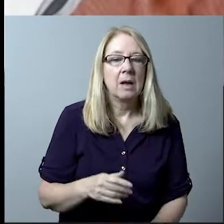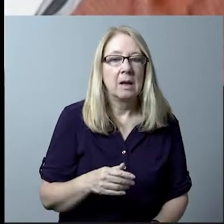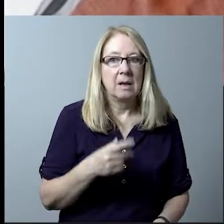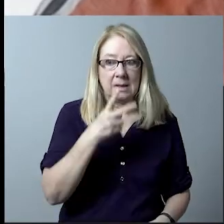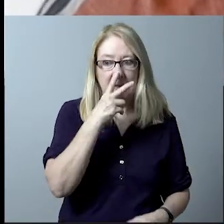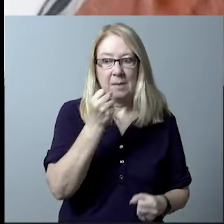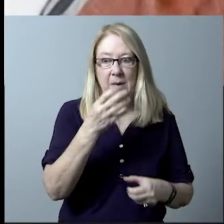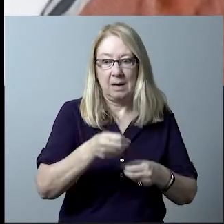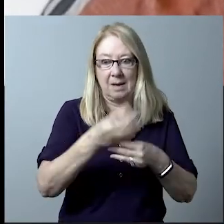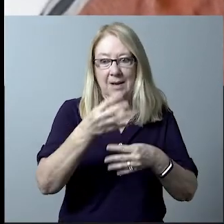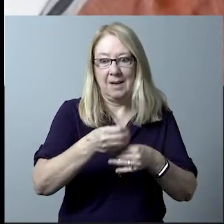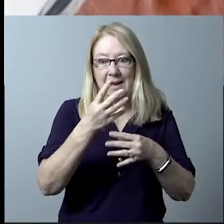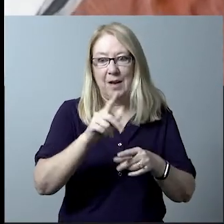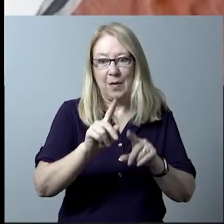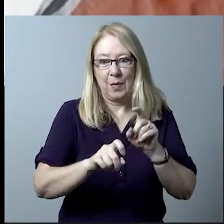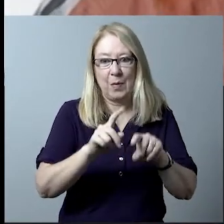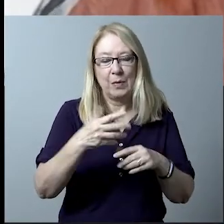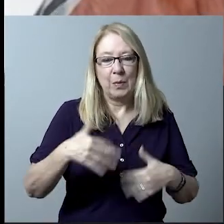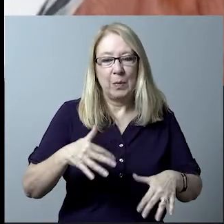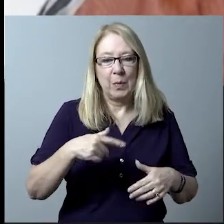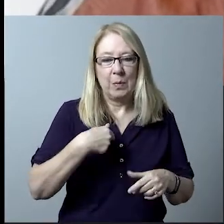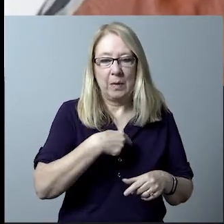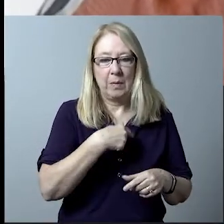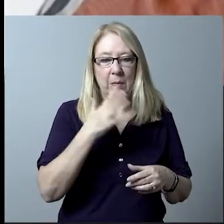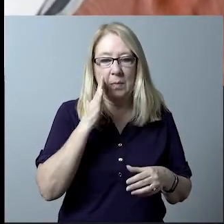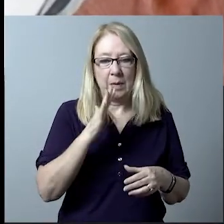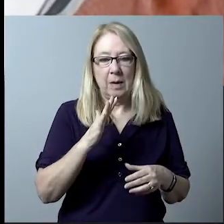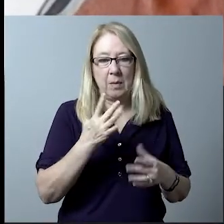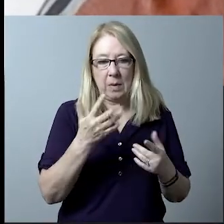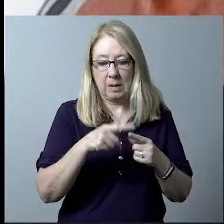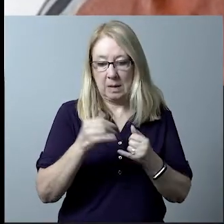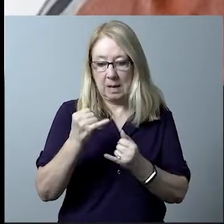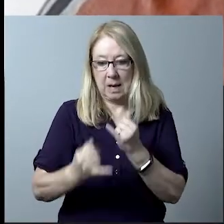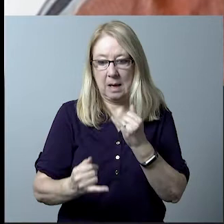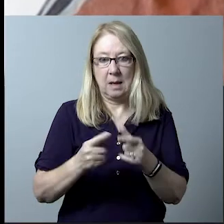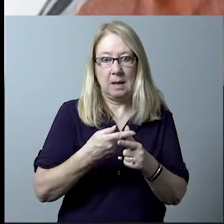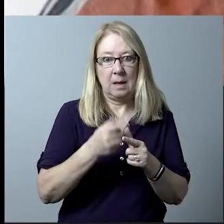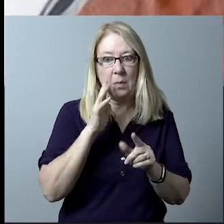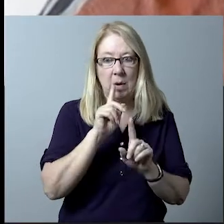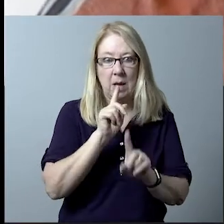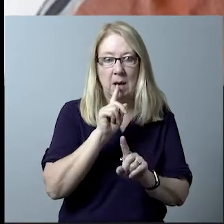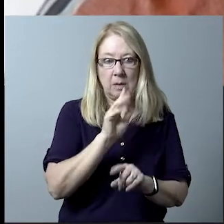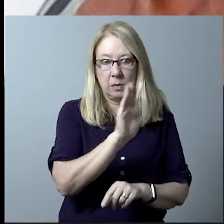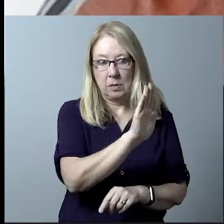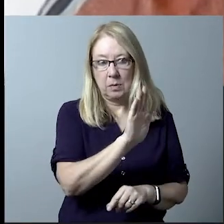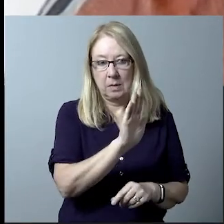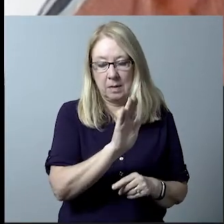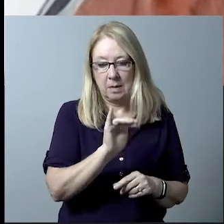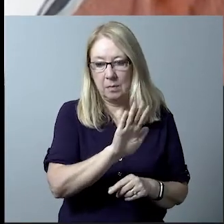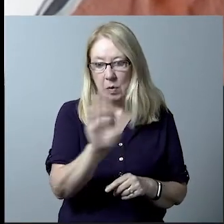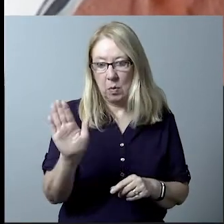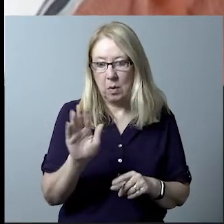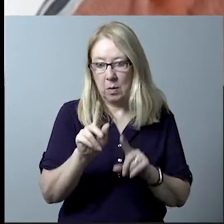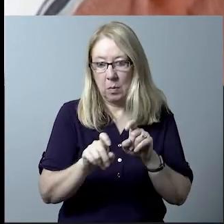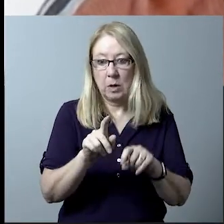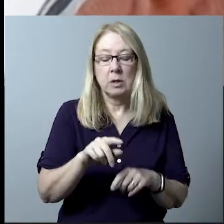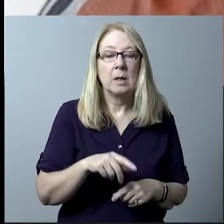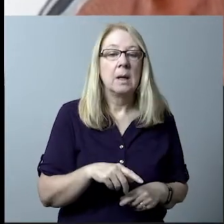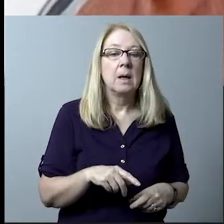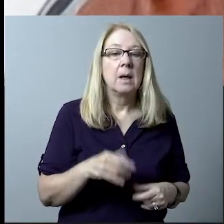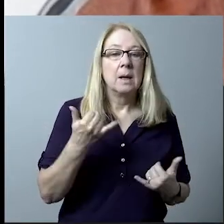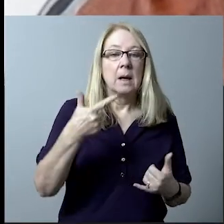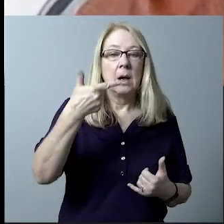Thanks, Stephanie. Questions are flying in. There's a lot of health-related questions, and we're done with the presentation, so I'll get in touch with a few questions. So